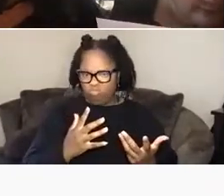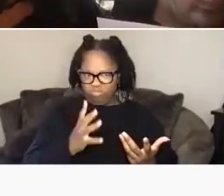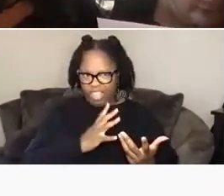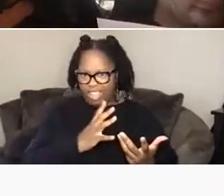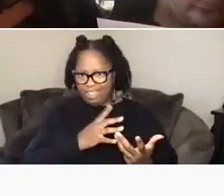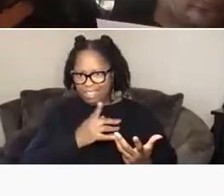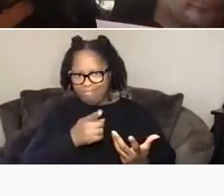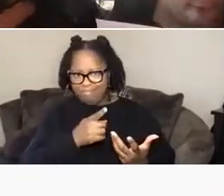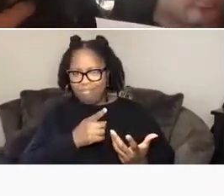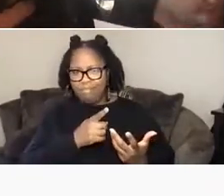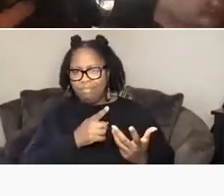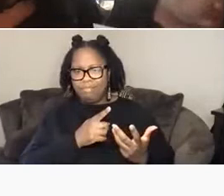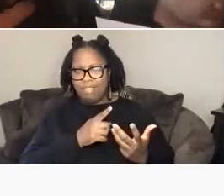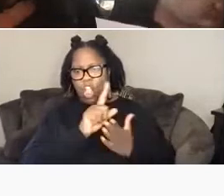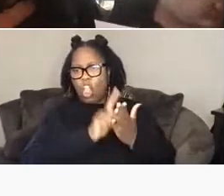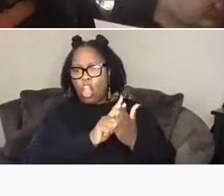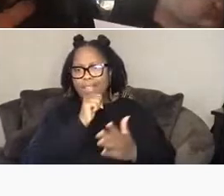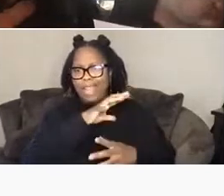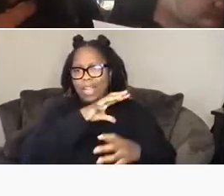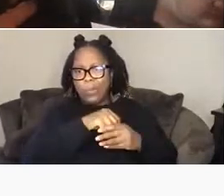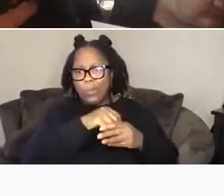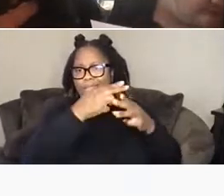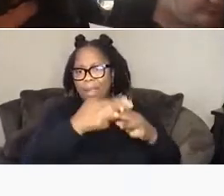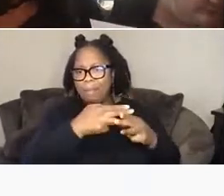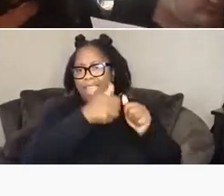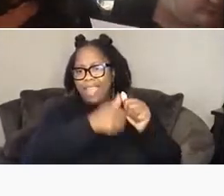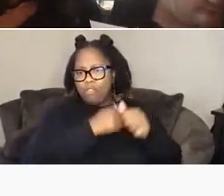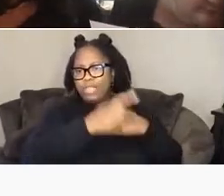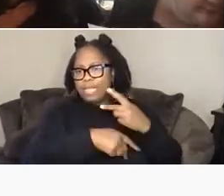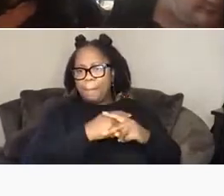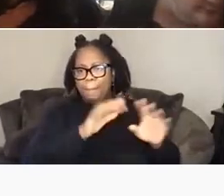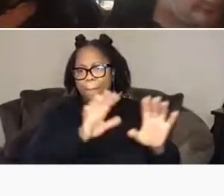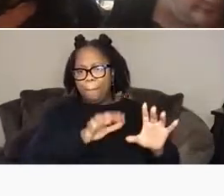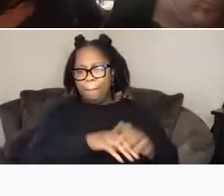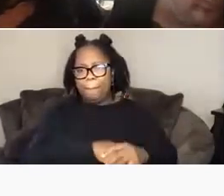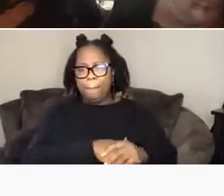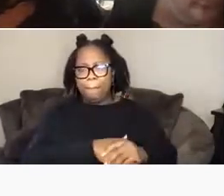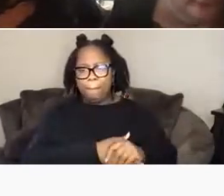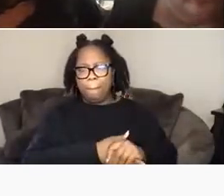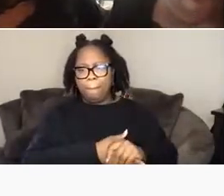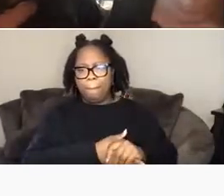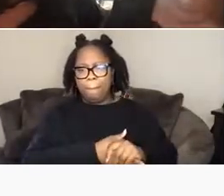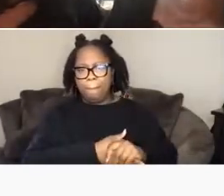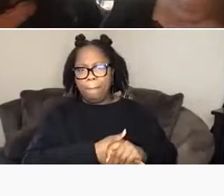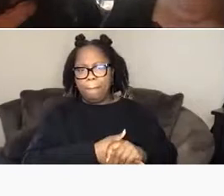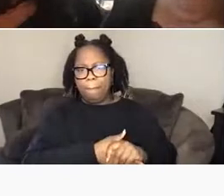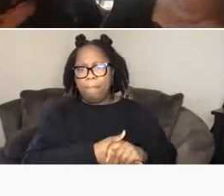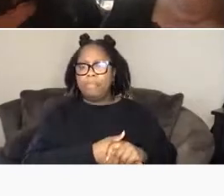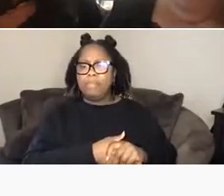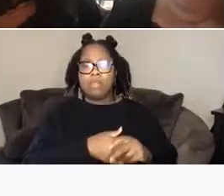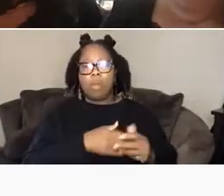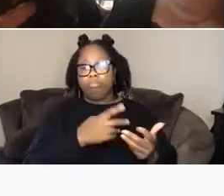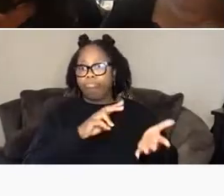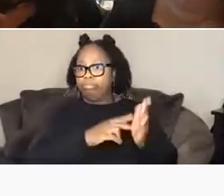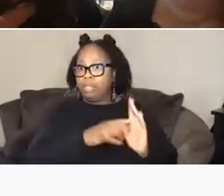individual conditions that are covered. So the question becomes, does an individual fat person